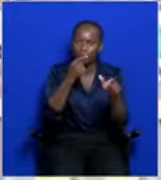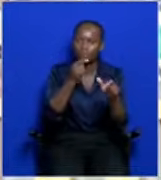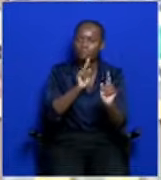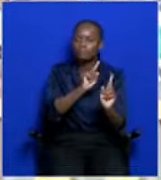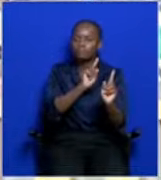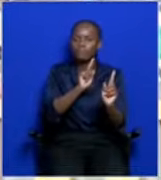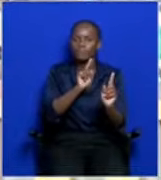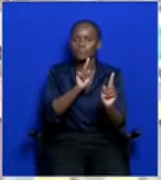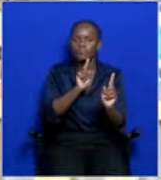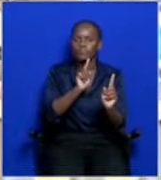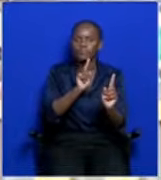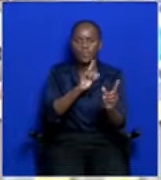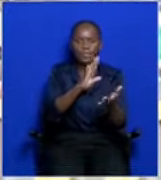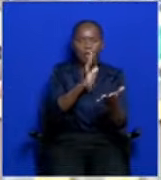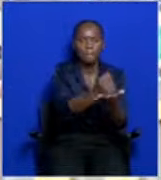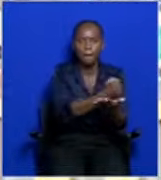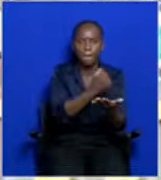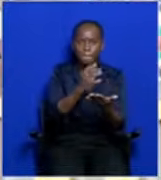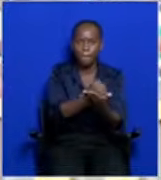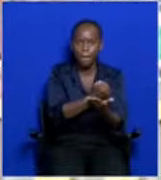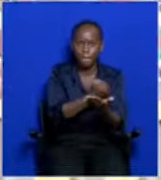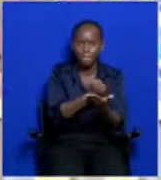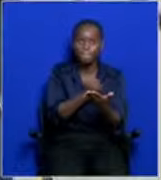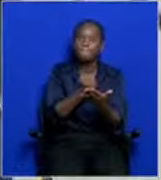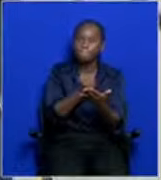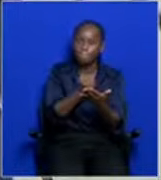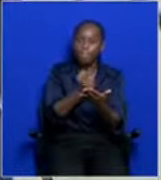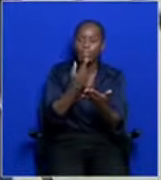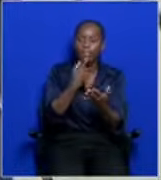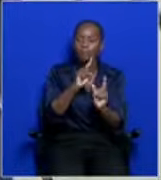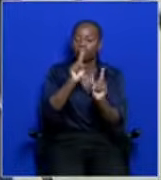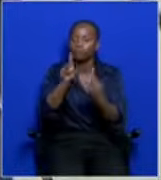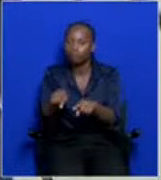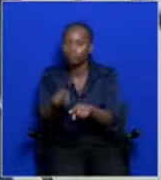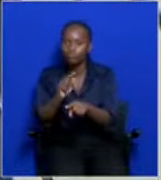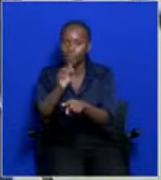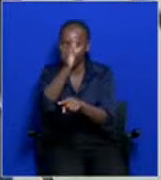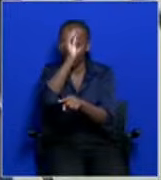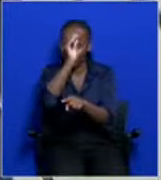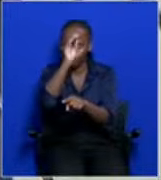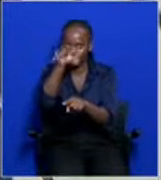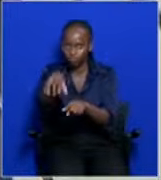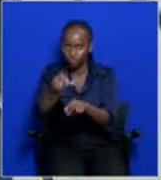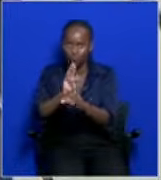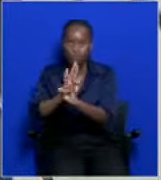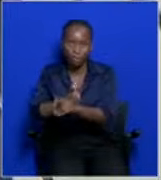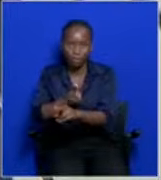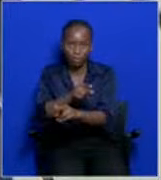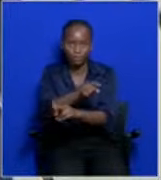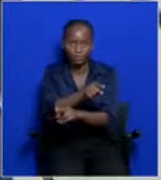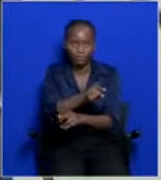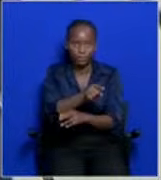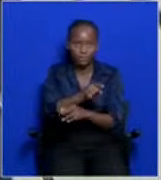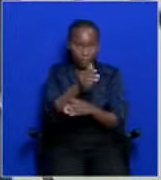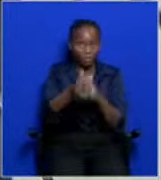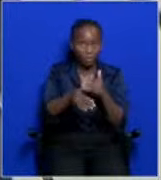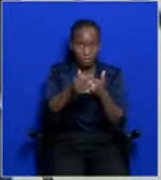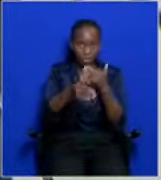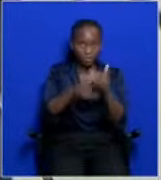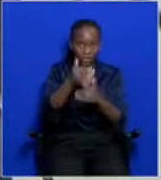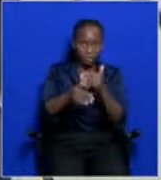with procedures. You're saying there would be nothing wrong with that. It falls within their mandate. Yes, there is nothing wrong with it. Thank